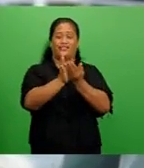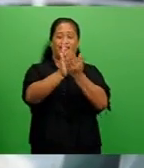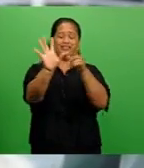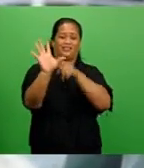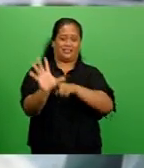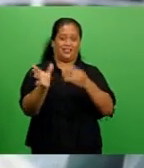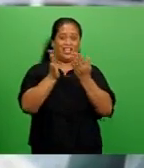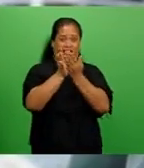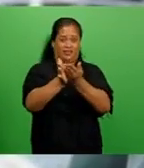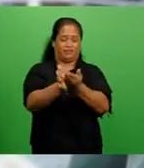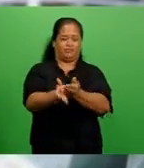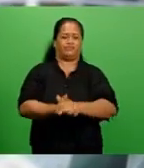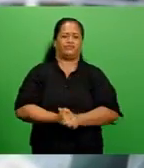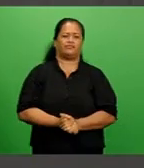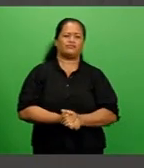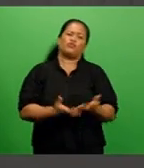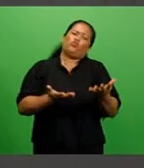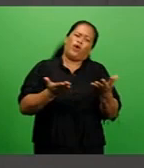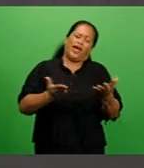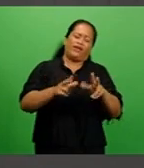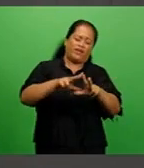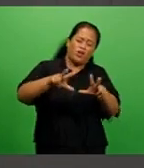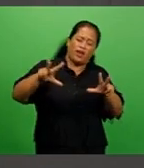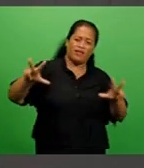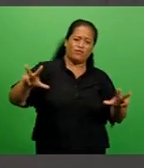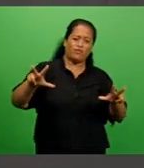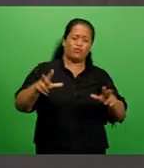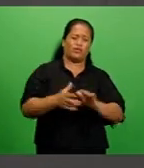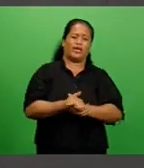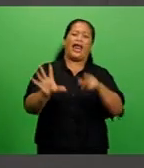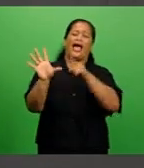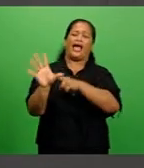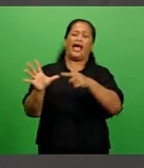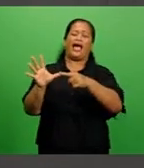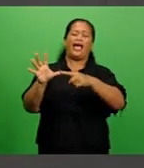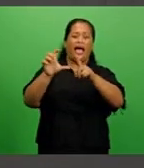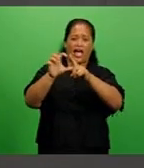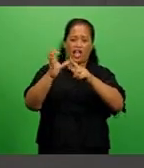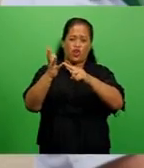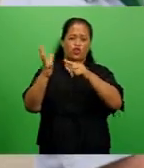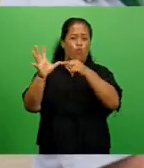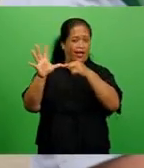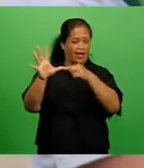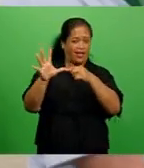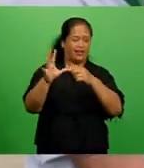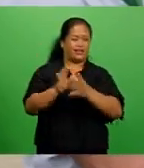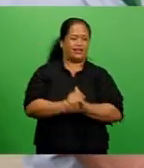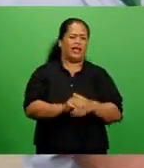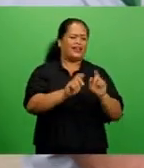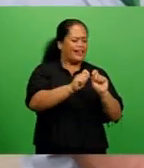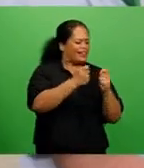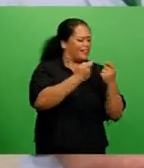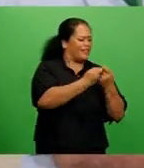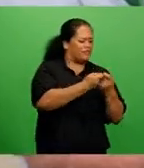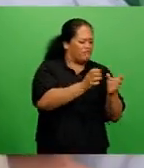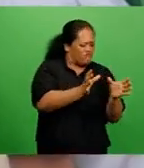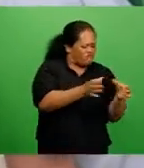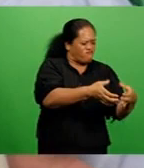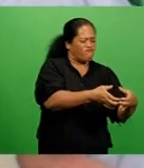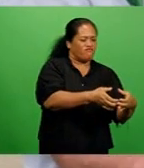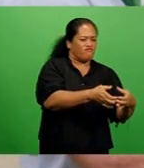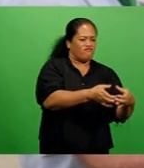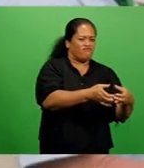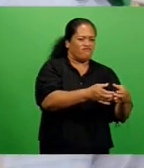north coast of Vanuatu, so from Yandua east to Druandrua. The teams have gone in, they've made repairs, they've taken